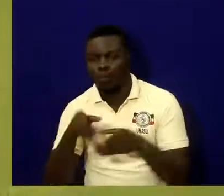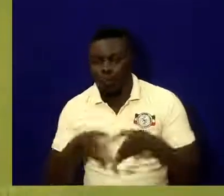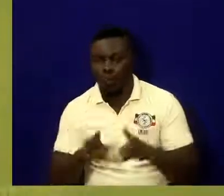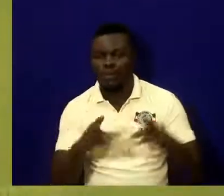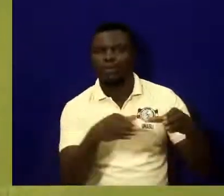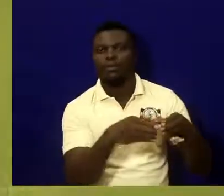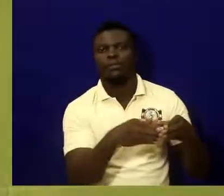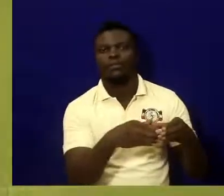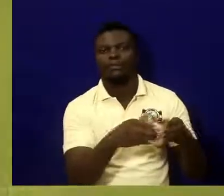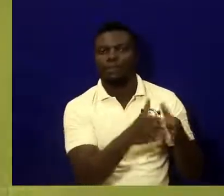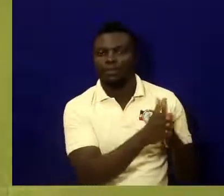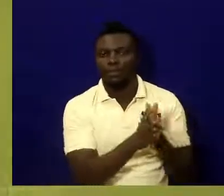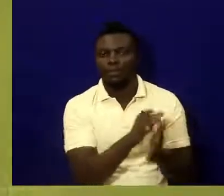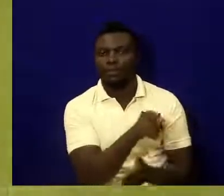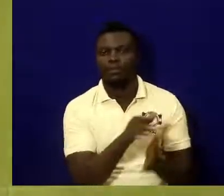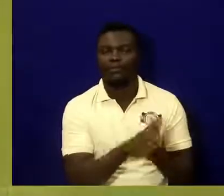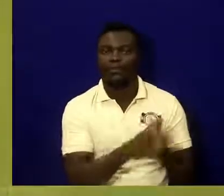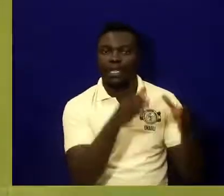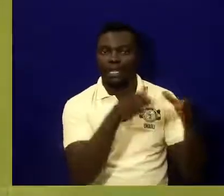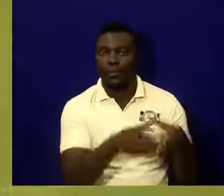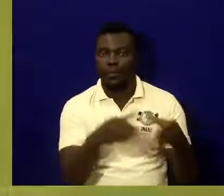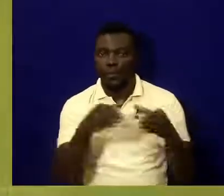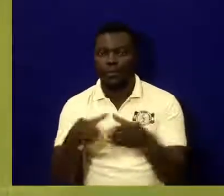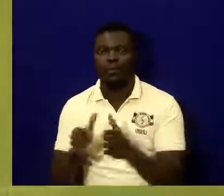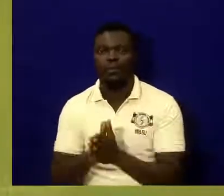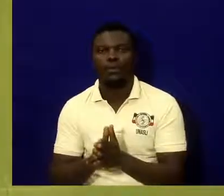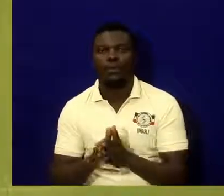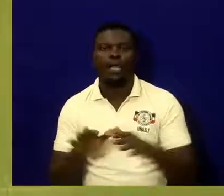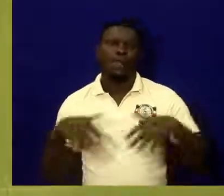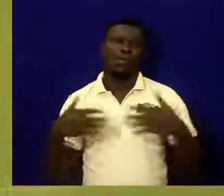putting them together in groups this way.